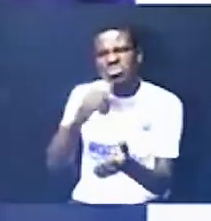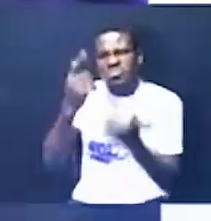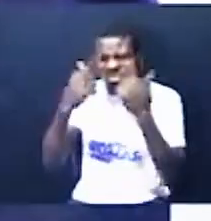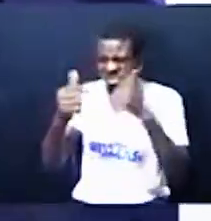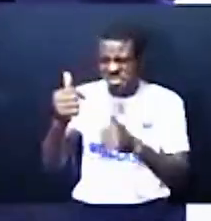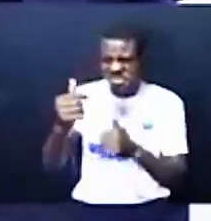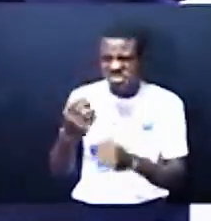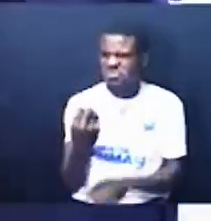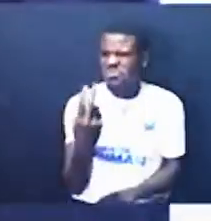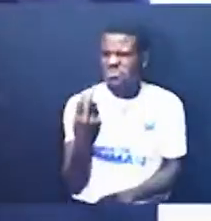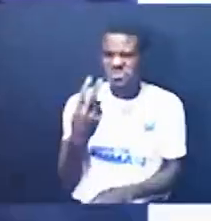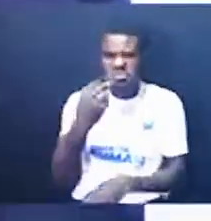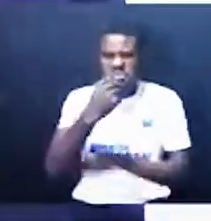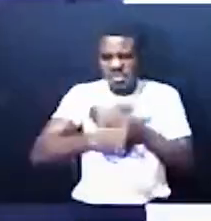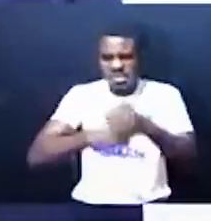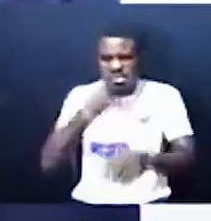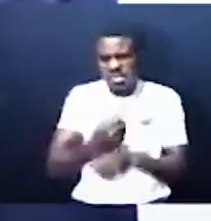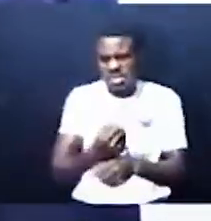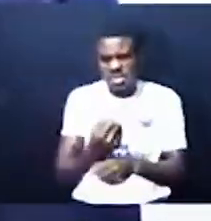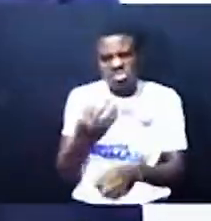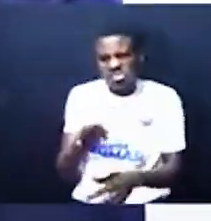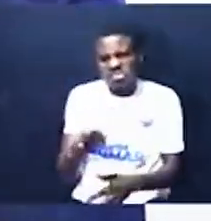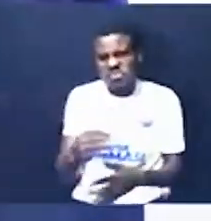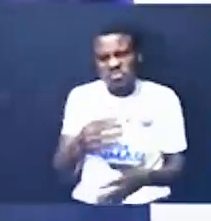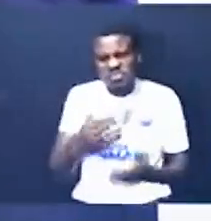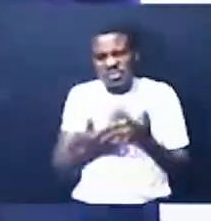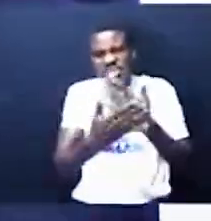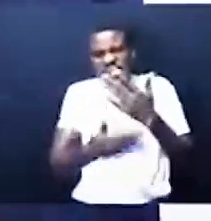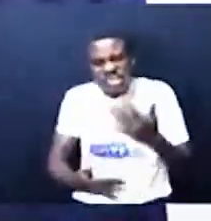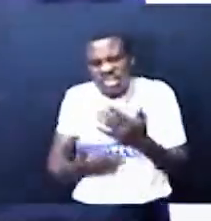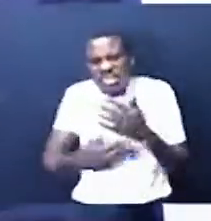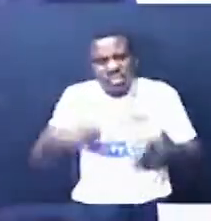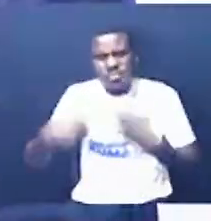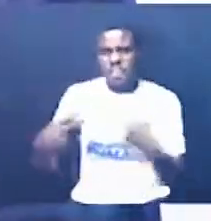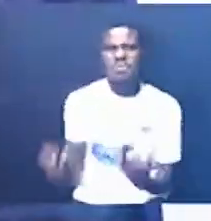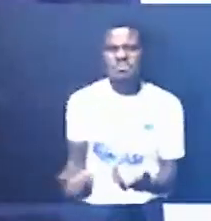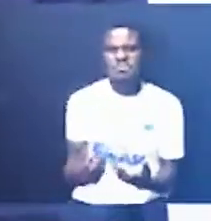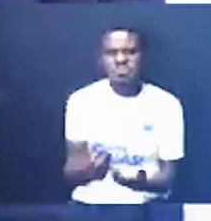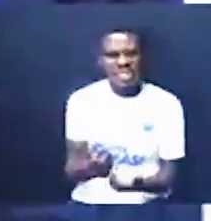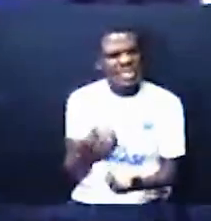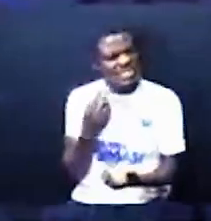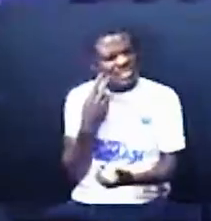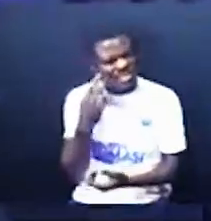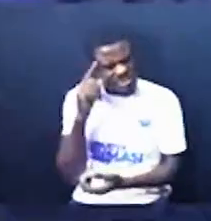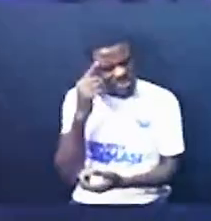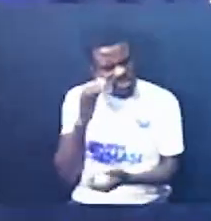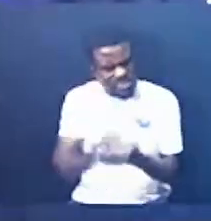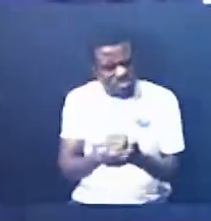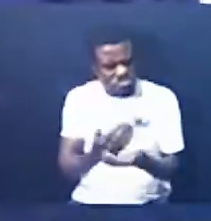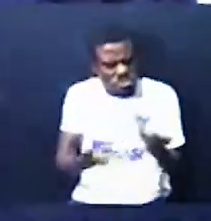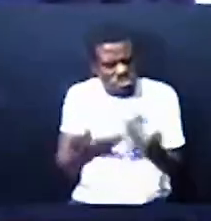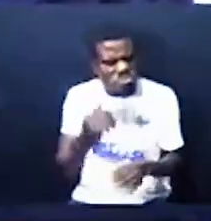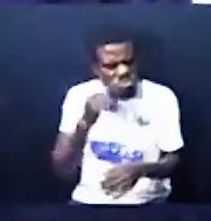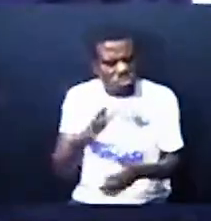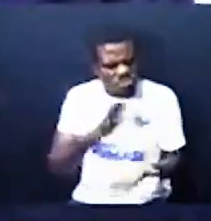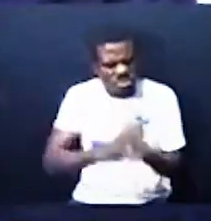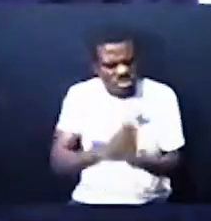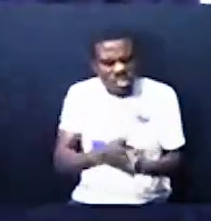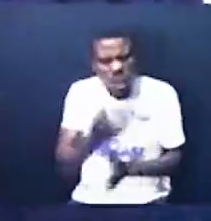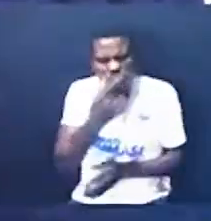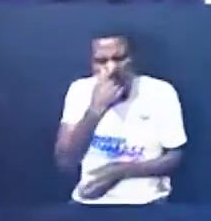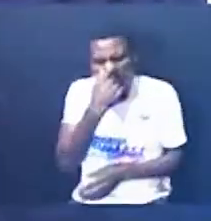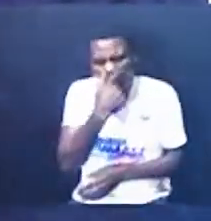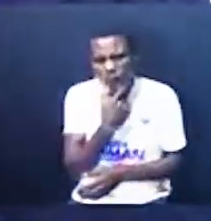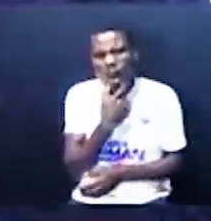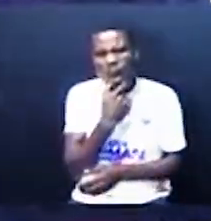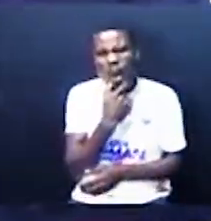suspect she will be very frail and gaunt. Emaciated. wa yet se